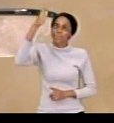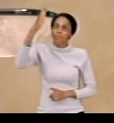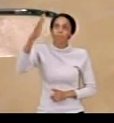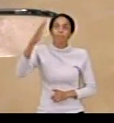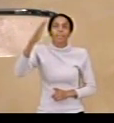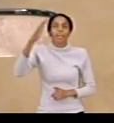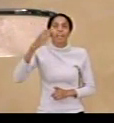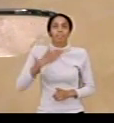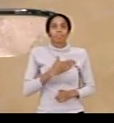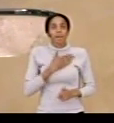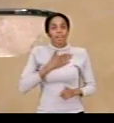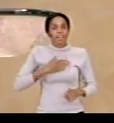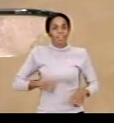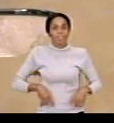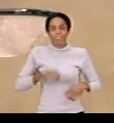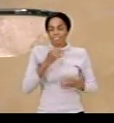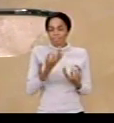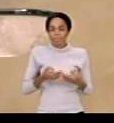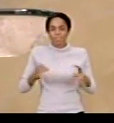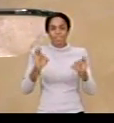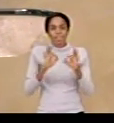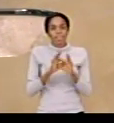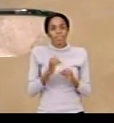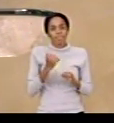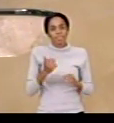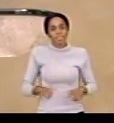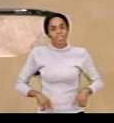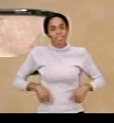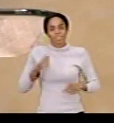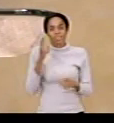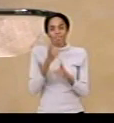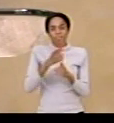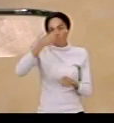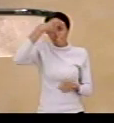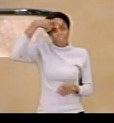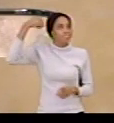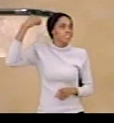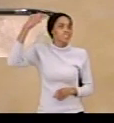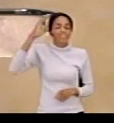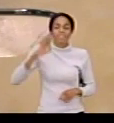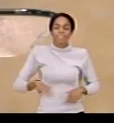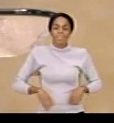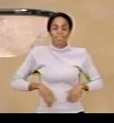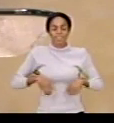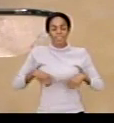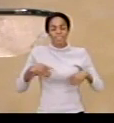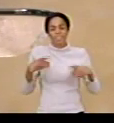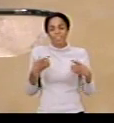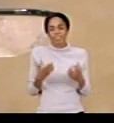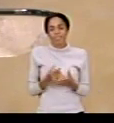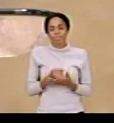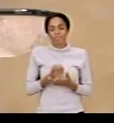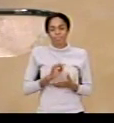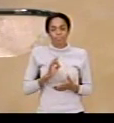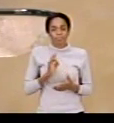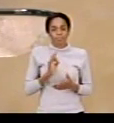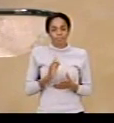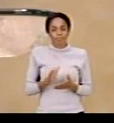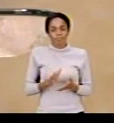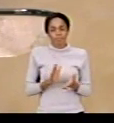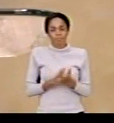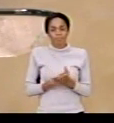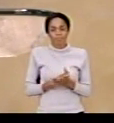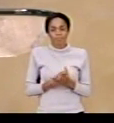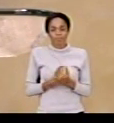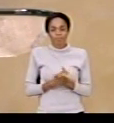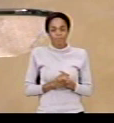future. Our lives are worth living just because he lives. I've anchored